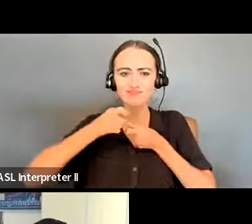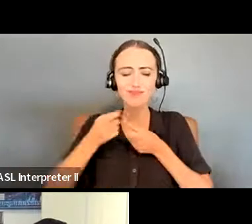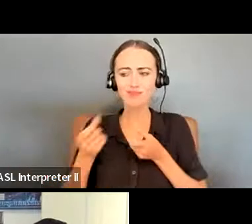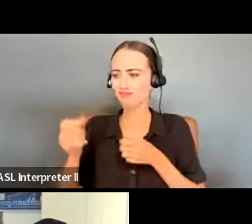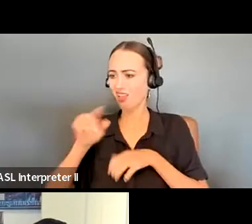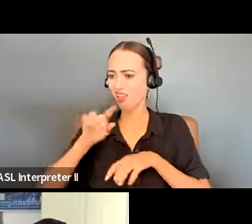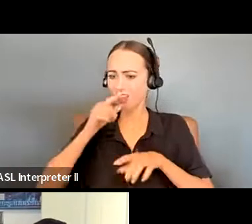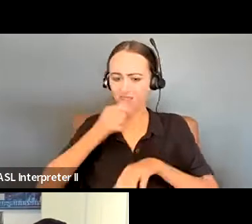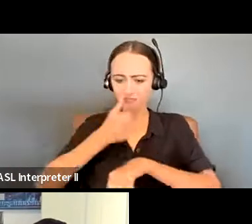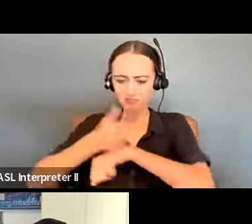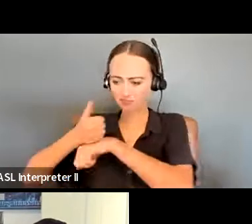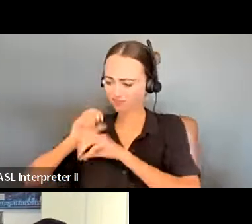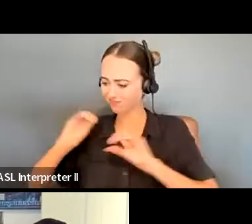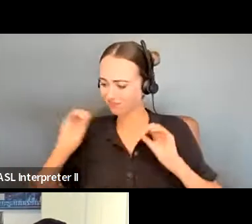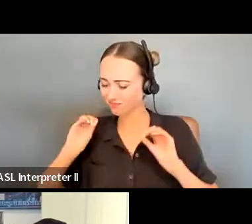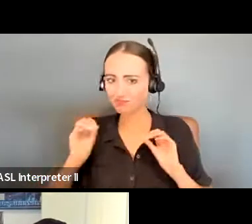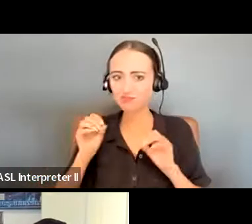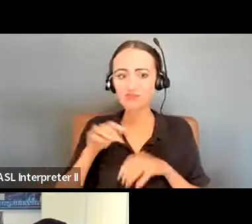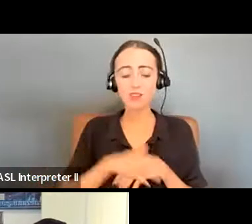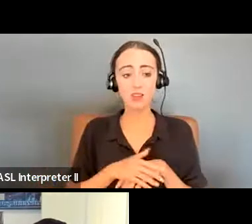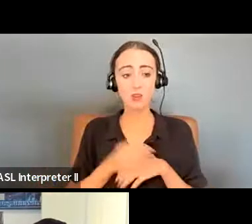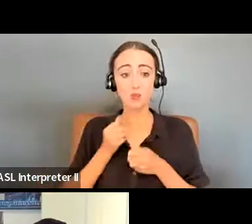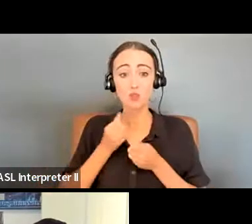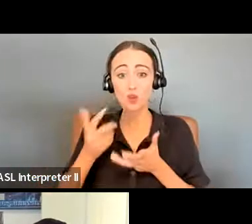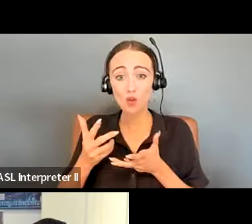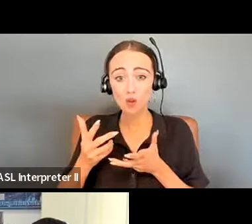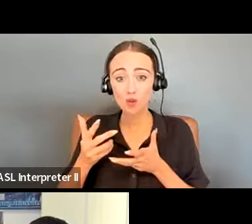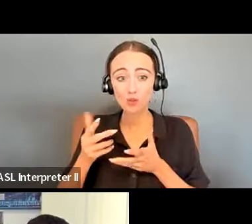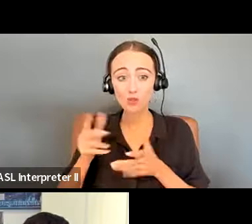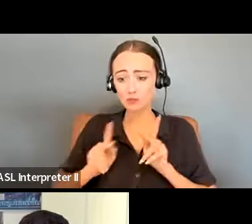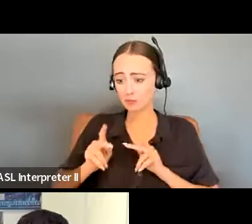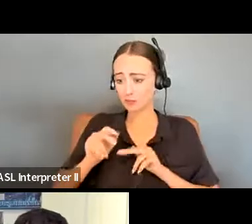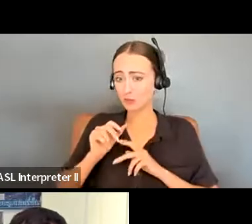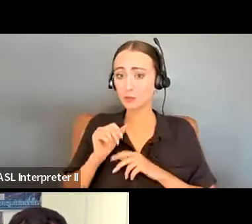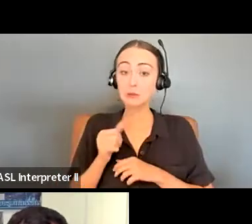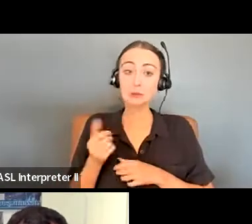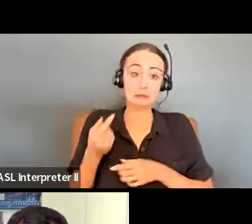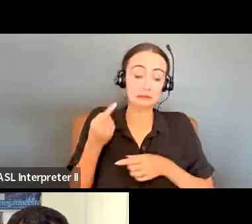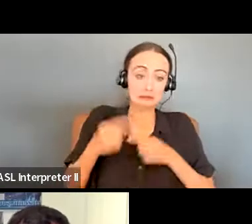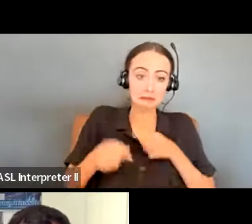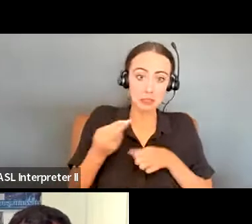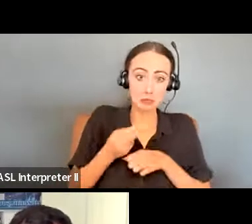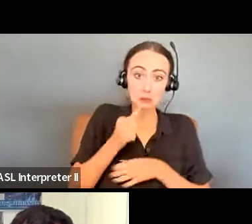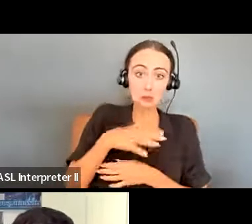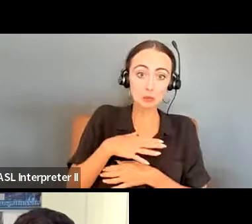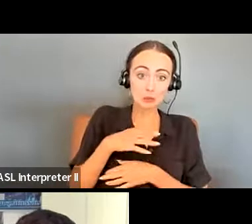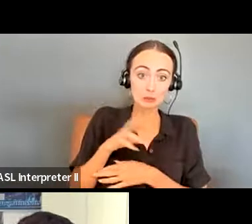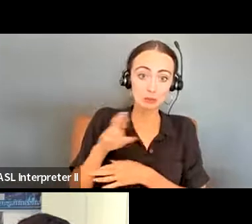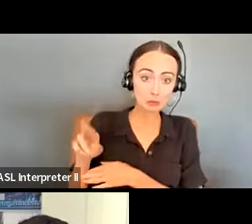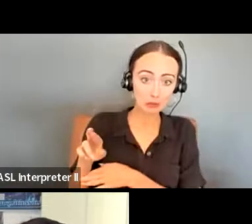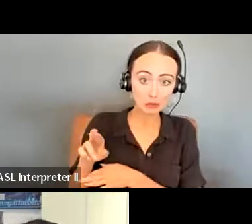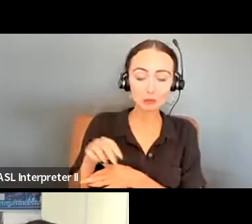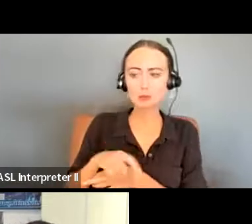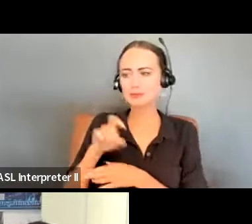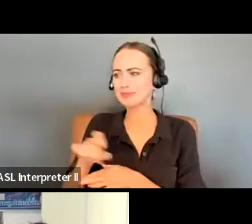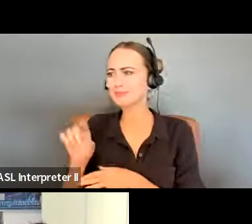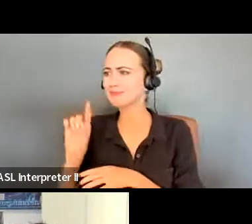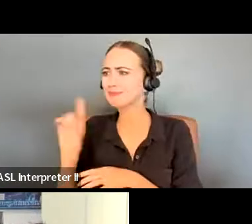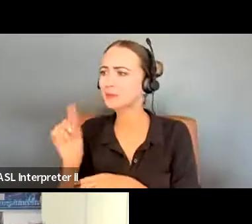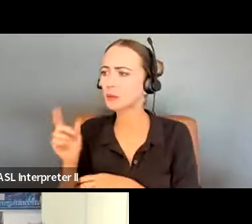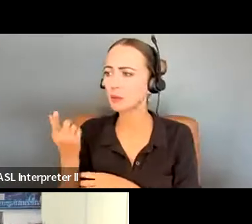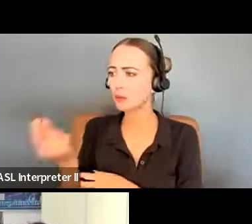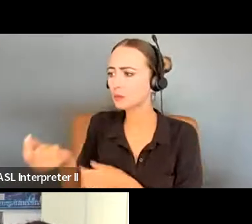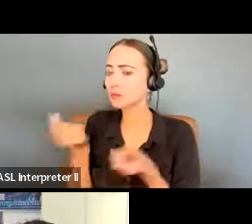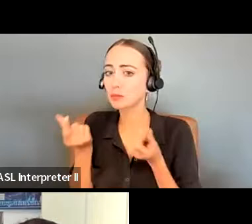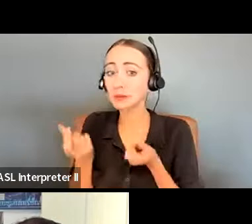across the district, causing caregivers, often those who cannot use a women's restroom, to be forced to find alternatives. Many of